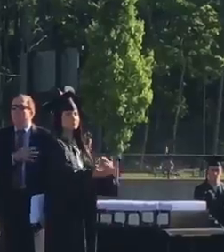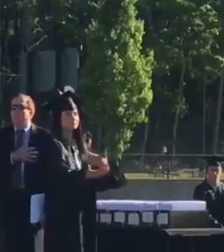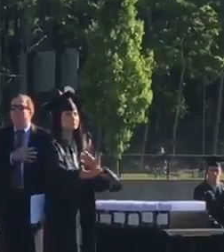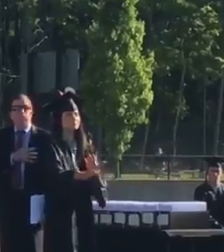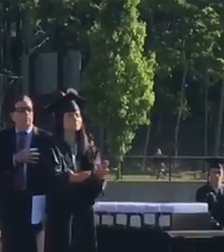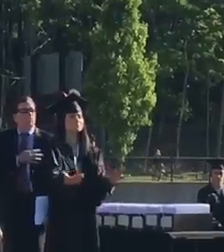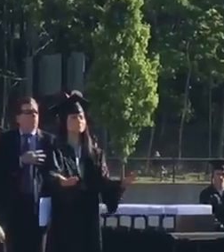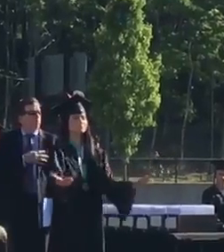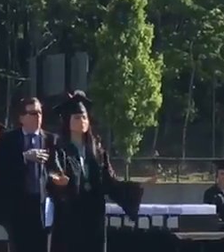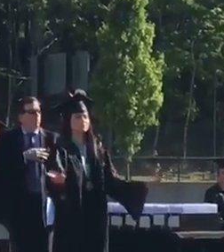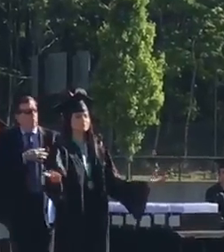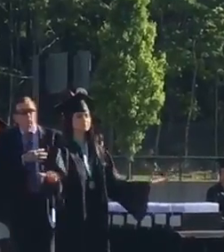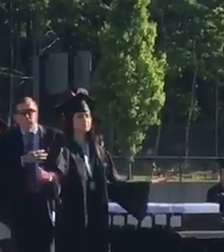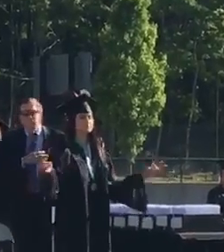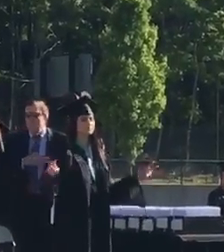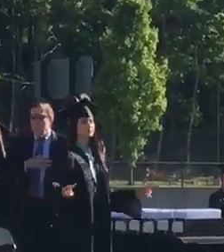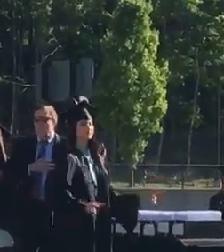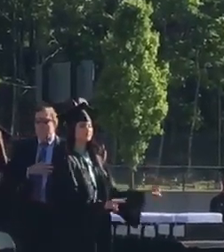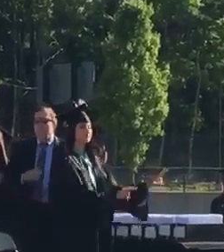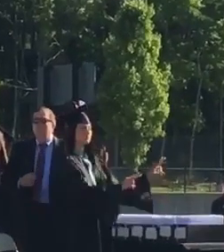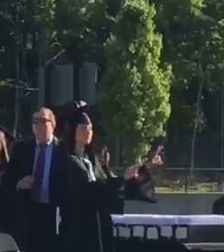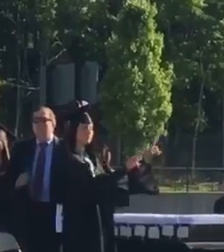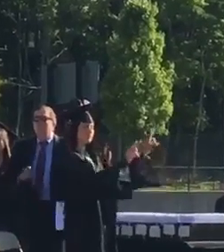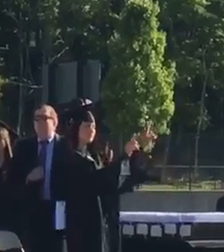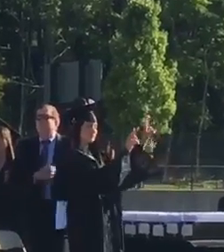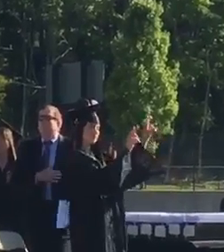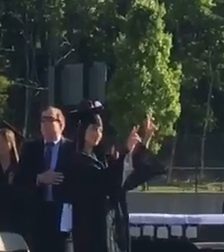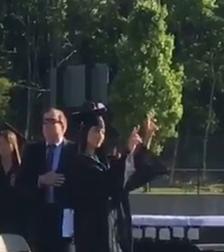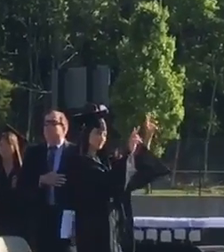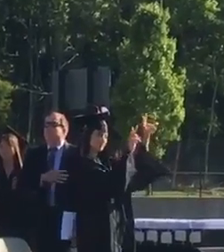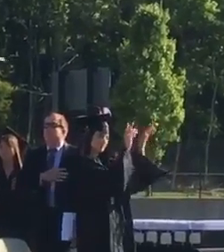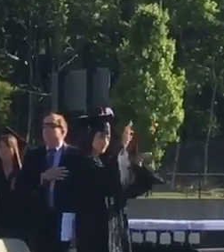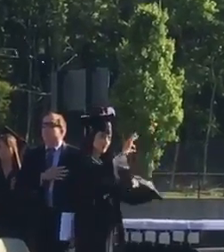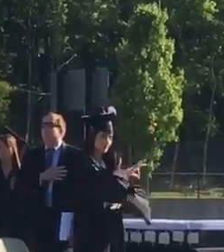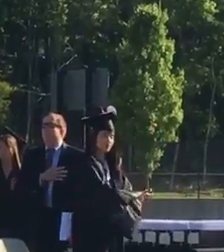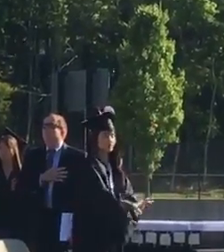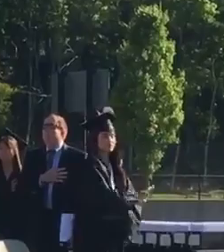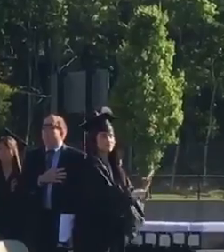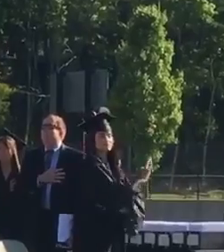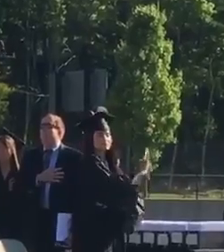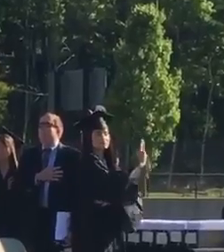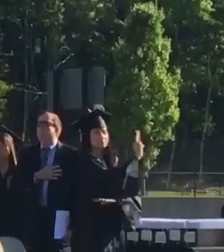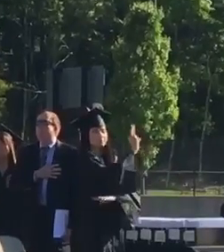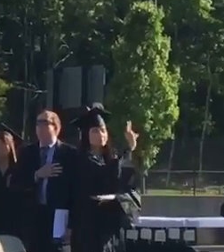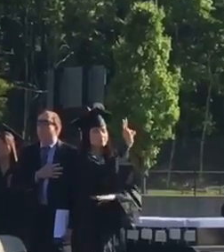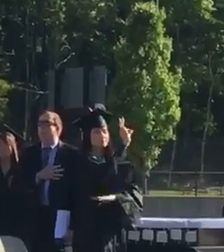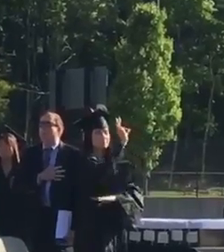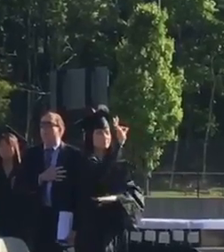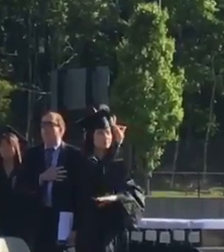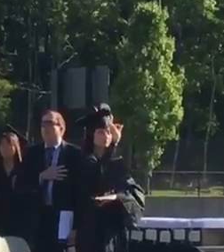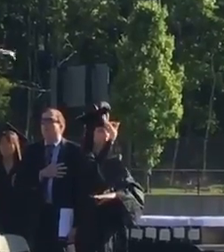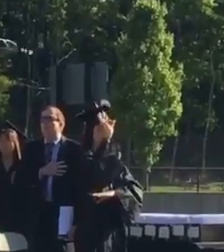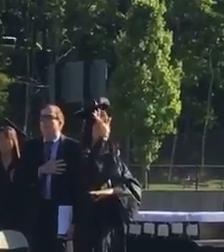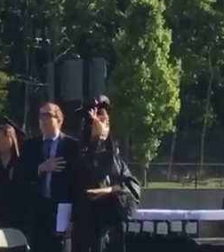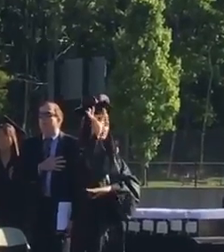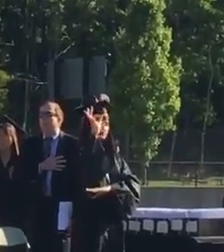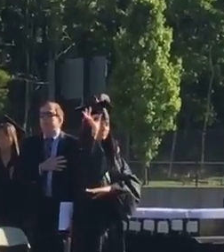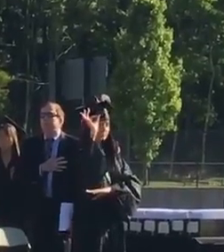Can you see by the dawn's early